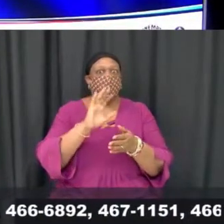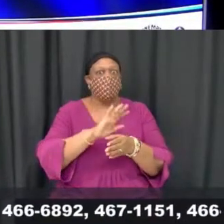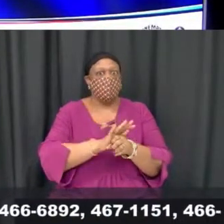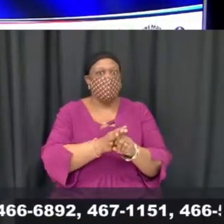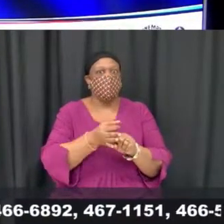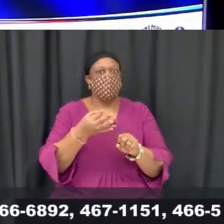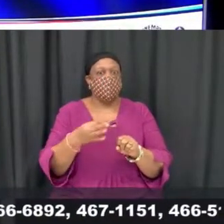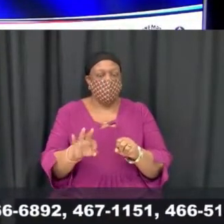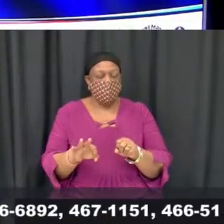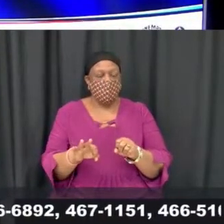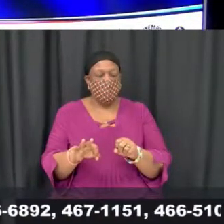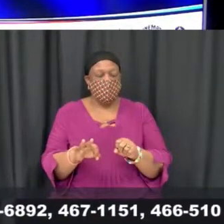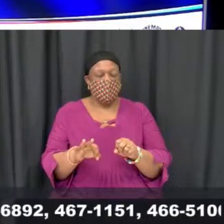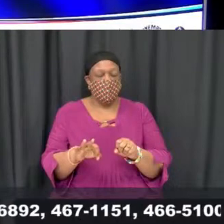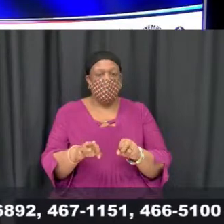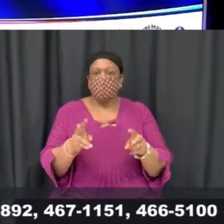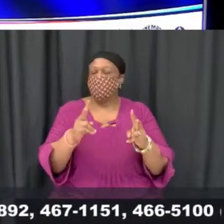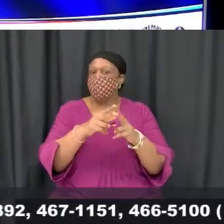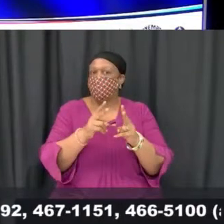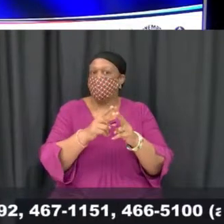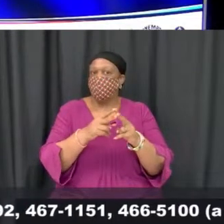coronavirus.